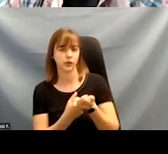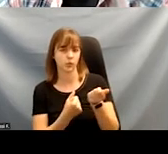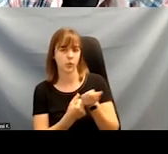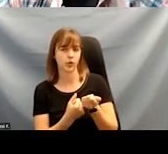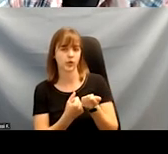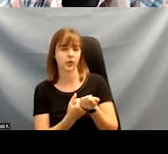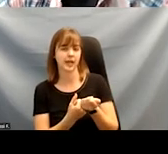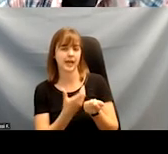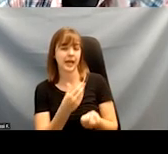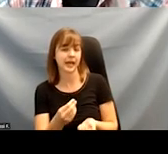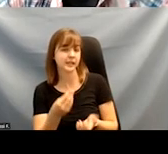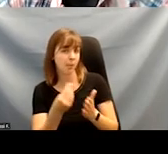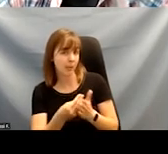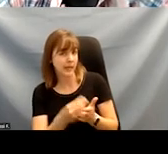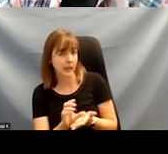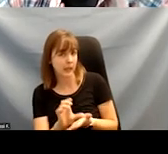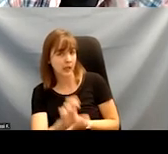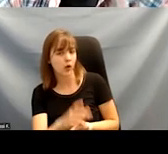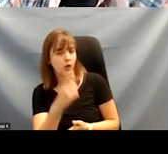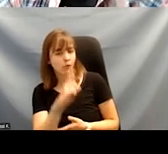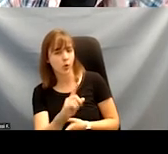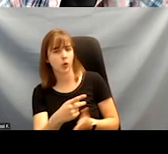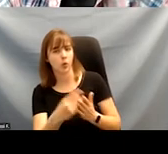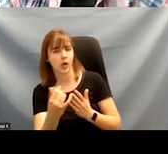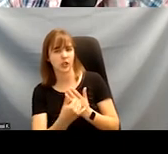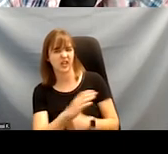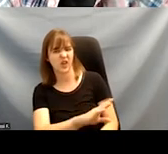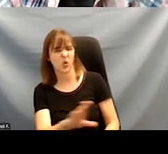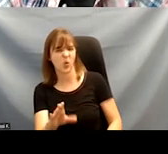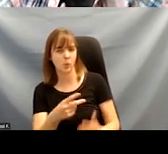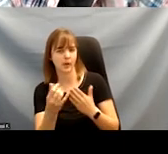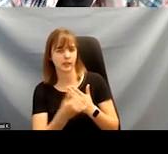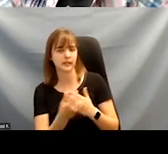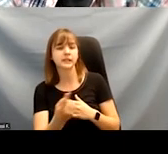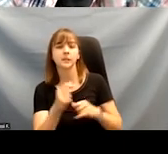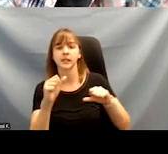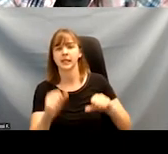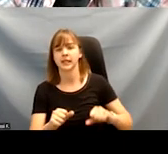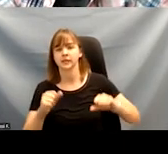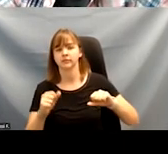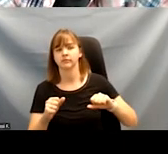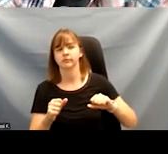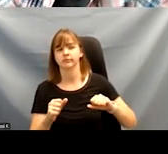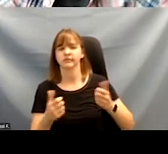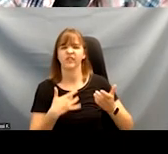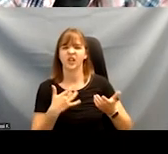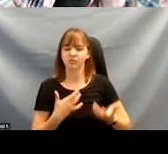and limited funding for them to do some kind of project of their own, something that they can genuinely have ownership